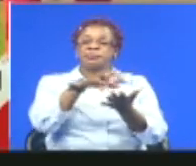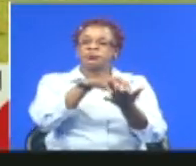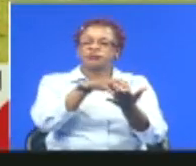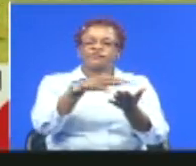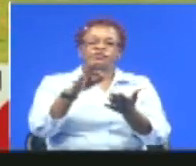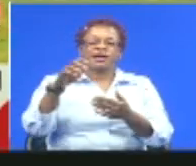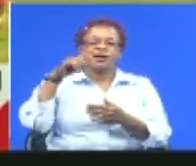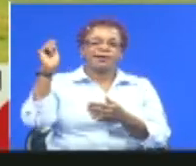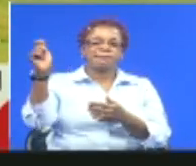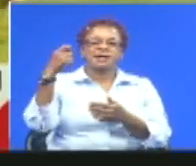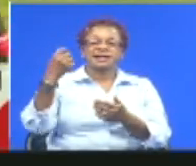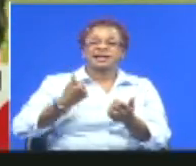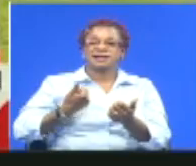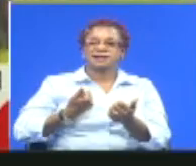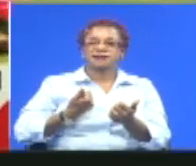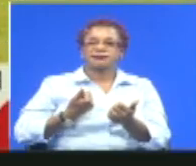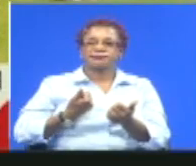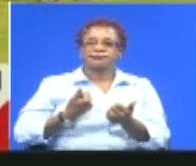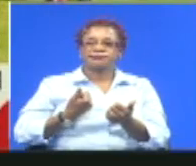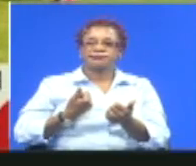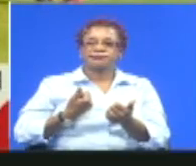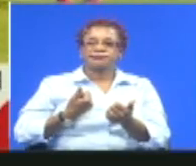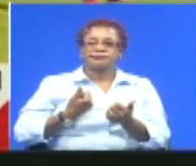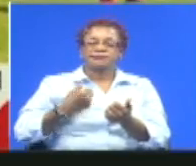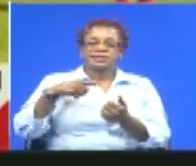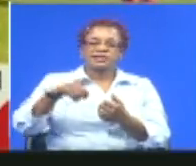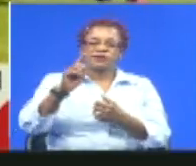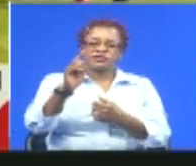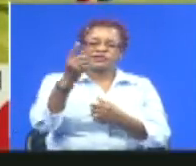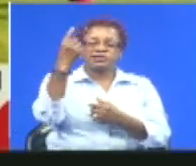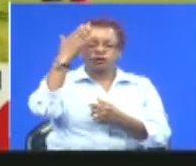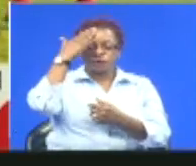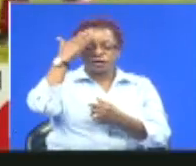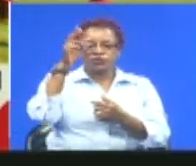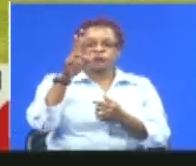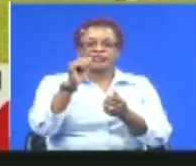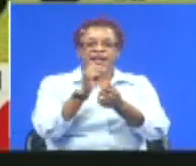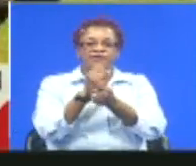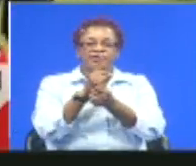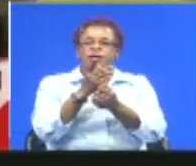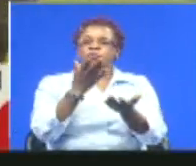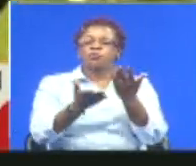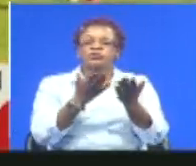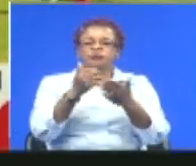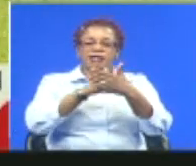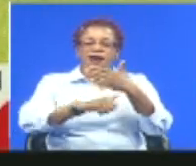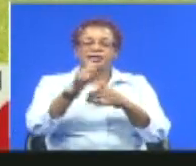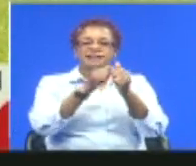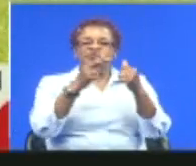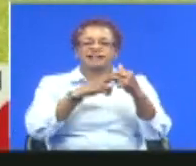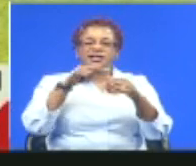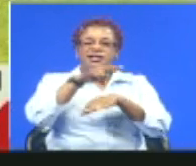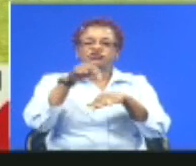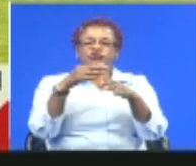Starlets. Last set, off! Samantha was first scouted in 2011 when she featured for the under-17 national team